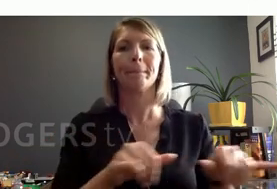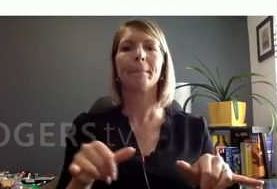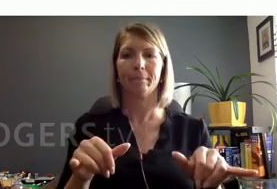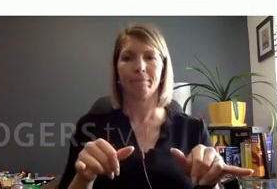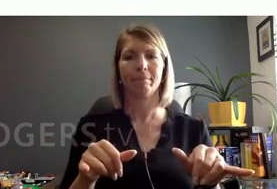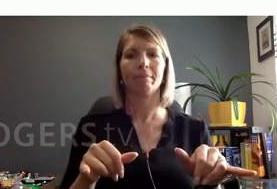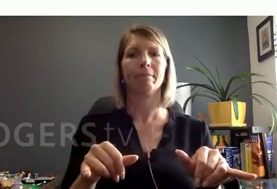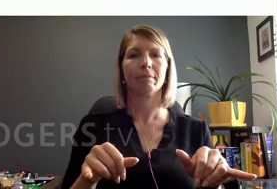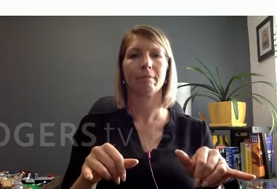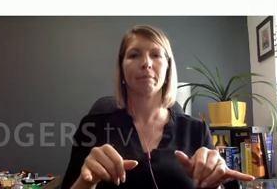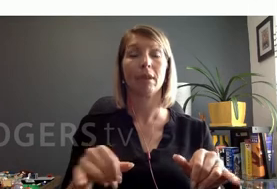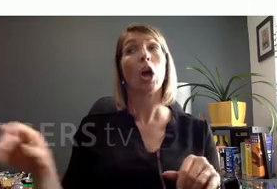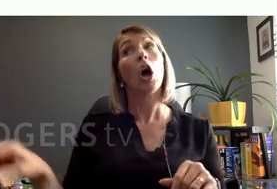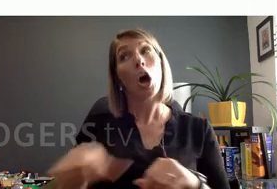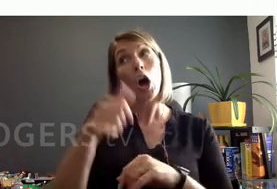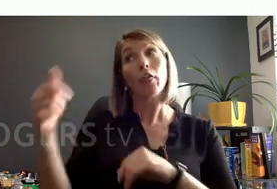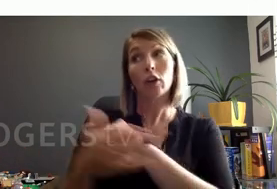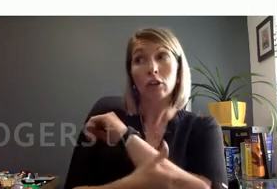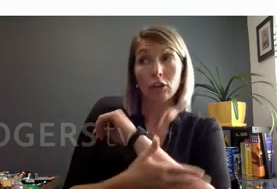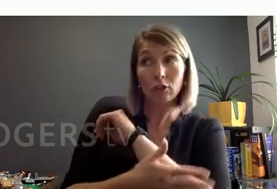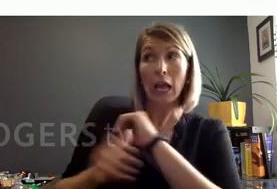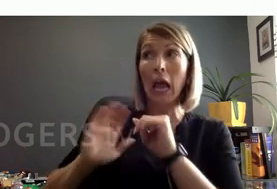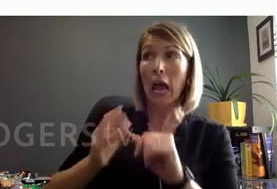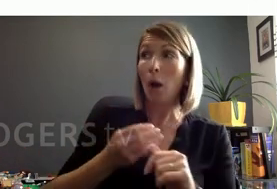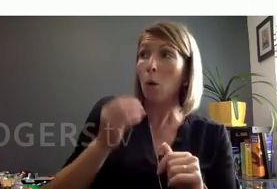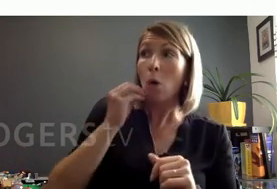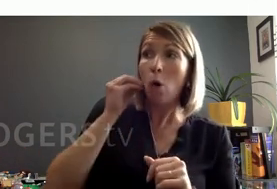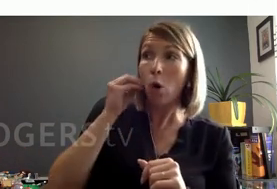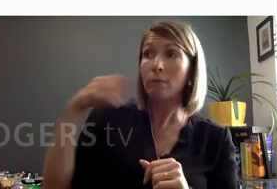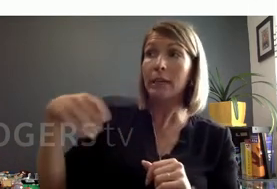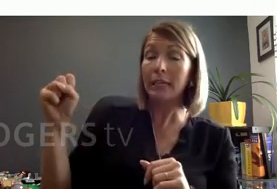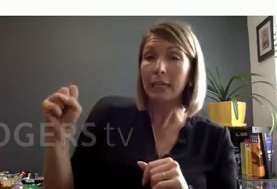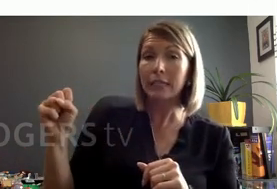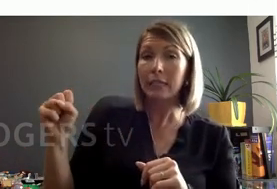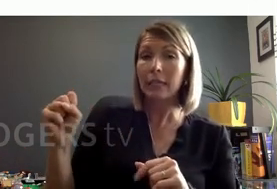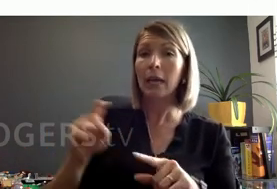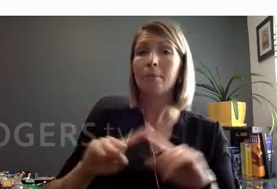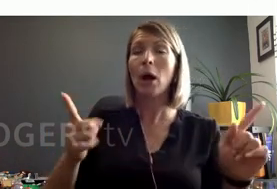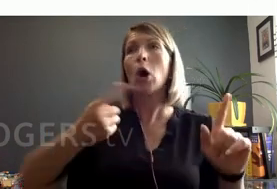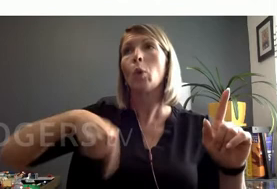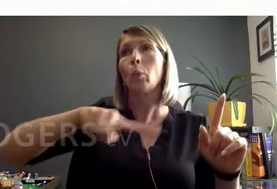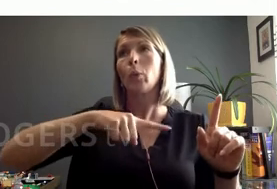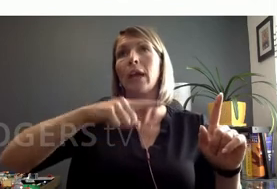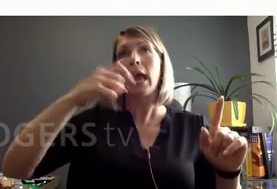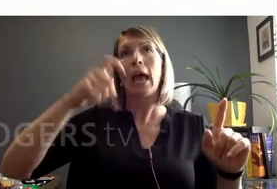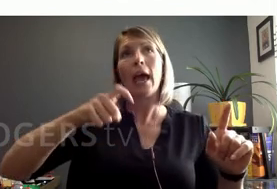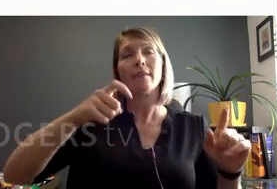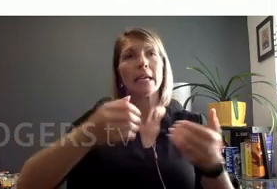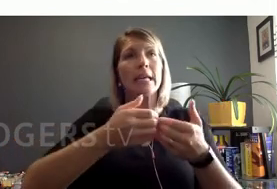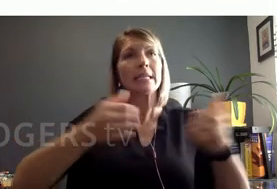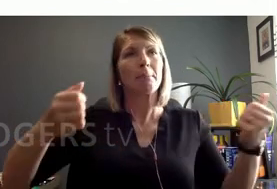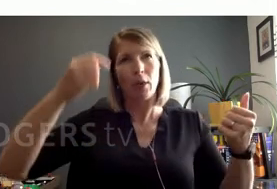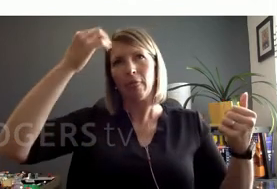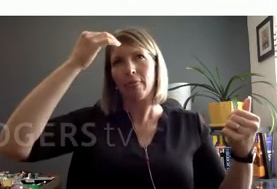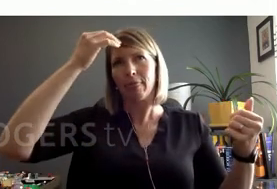hometown, is because, you know, we have this multi-sectoral model of integration and settlement.